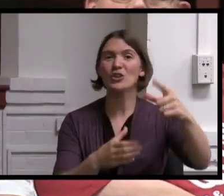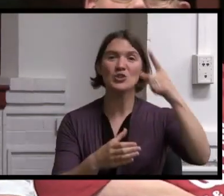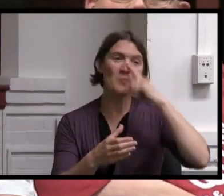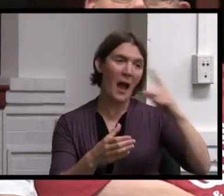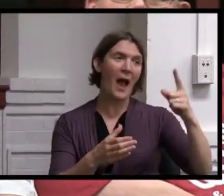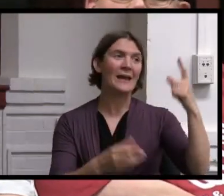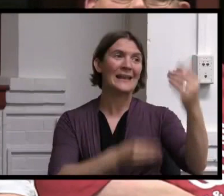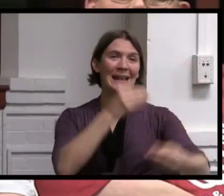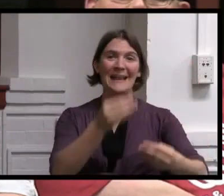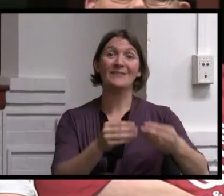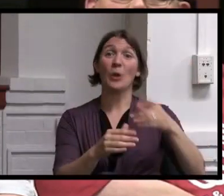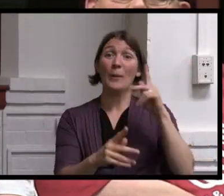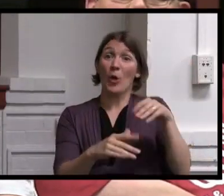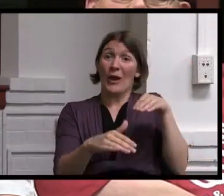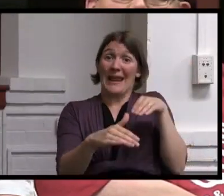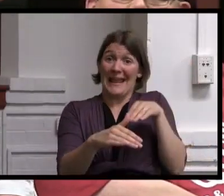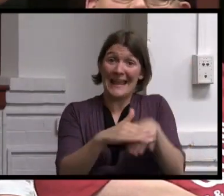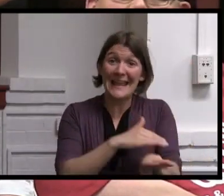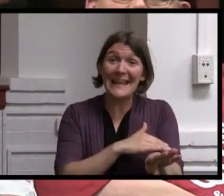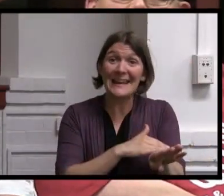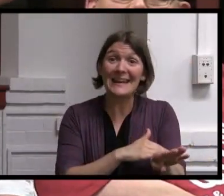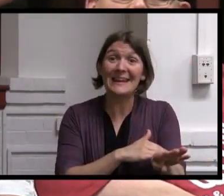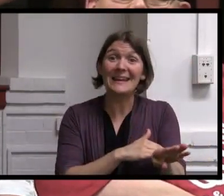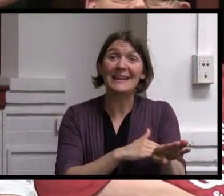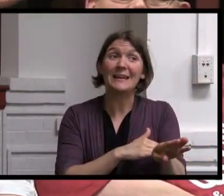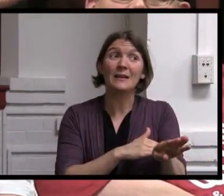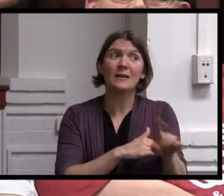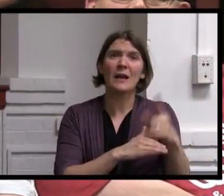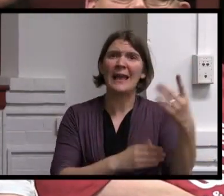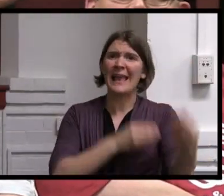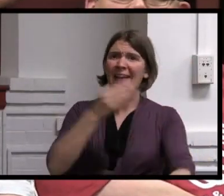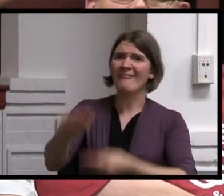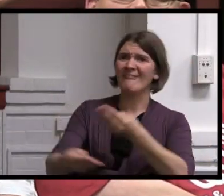those people are walking in those stores. Well, and they're always giving.